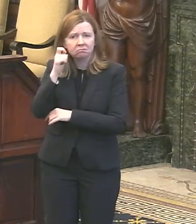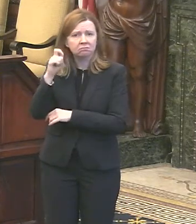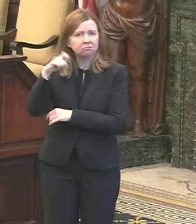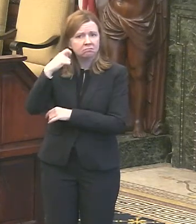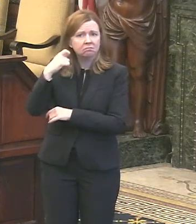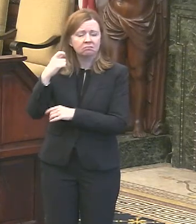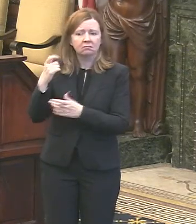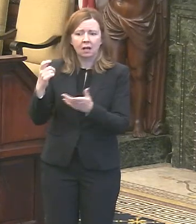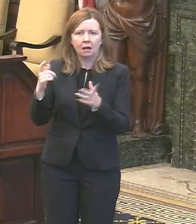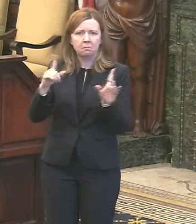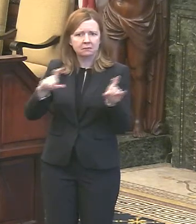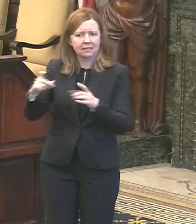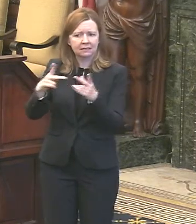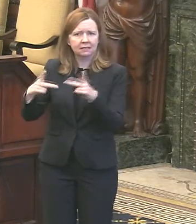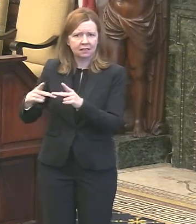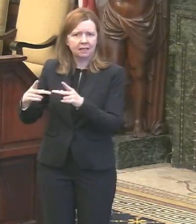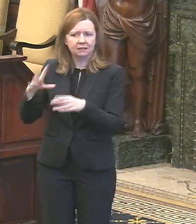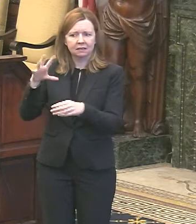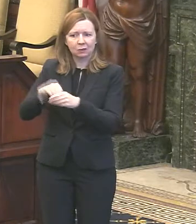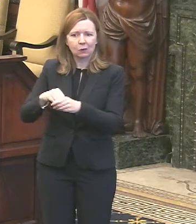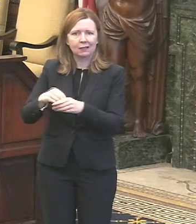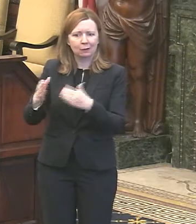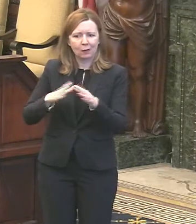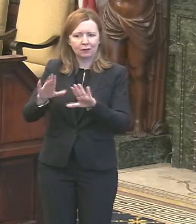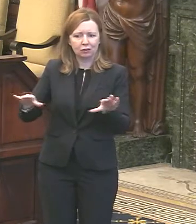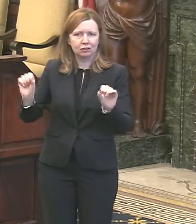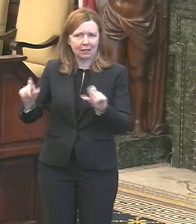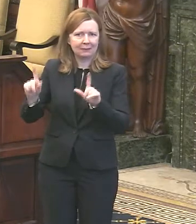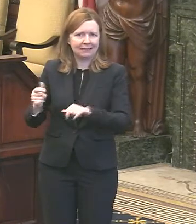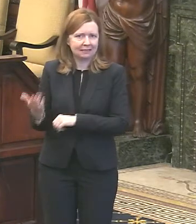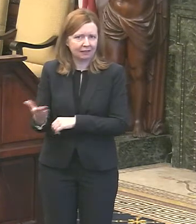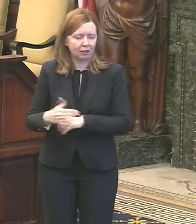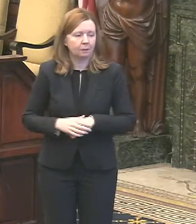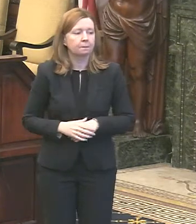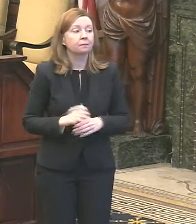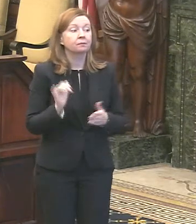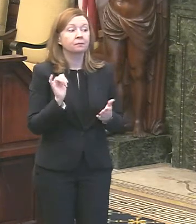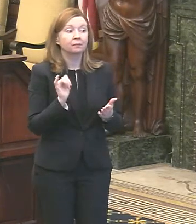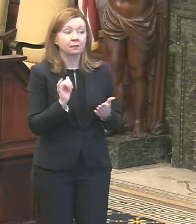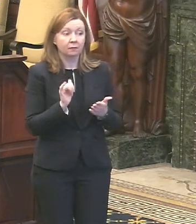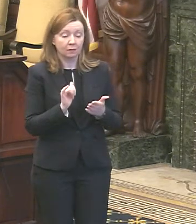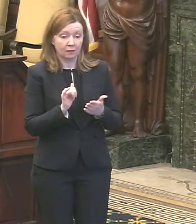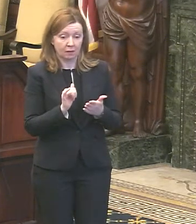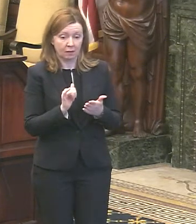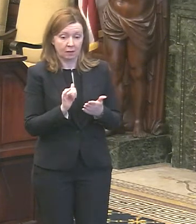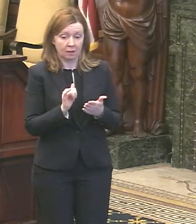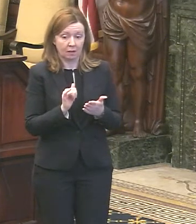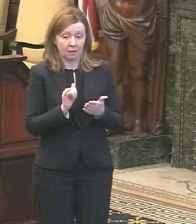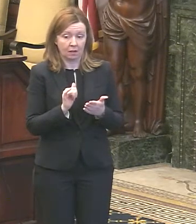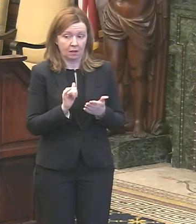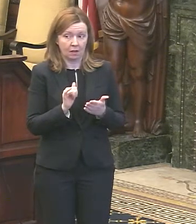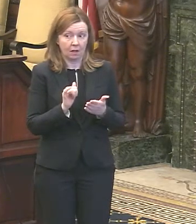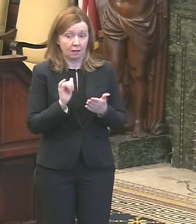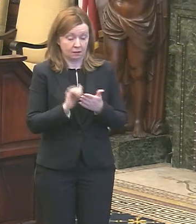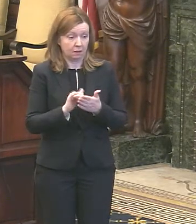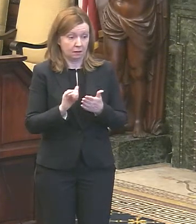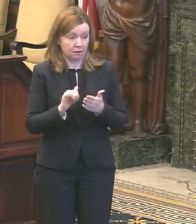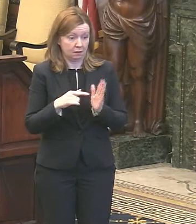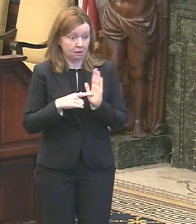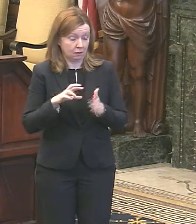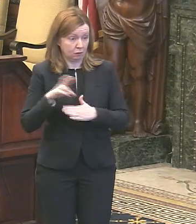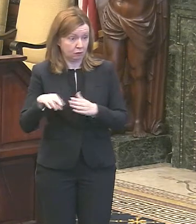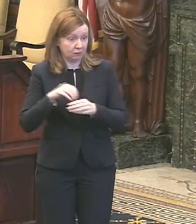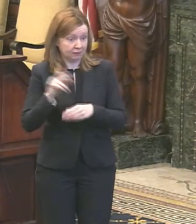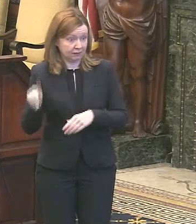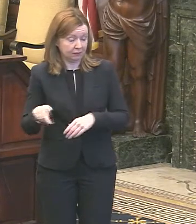about all the different testing sites, including whether children can be tested there. And that's the map of the Department of Health for Philadelphia.